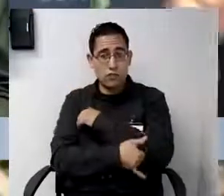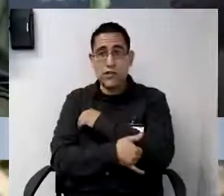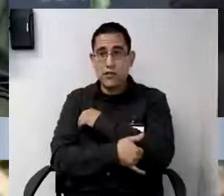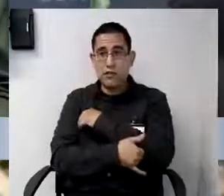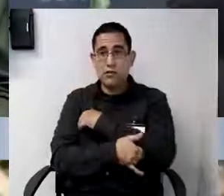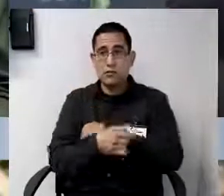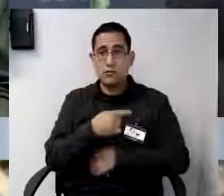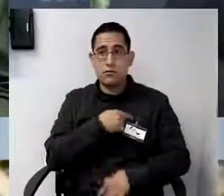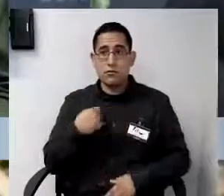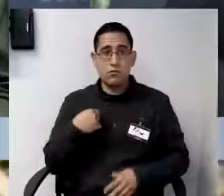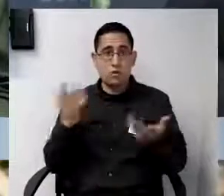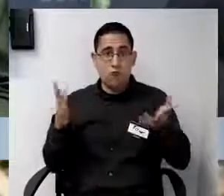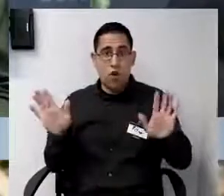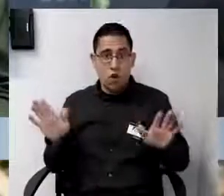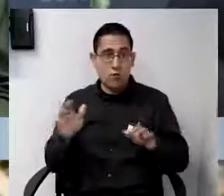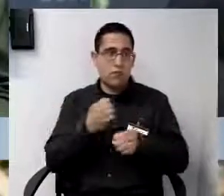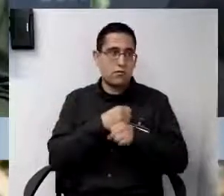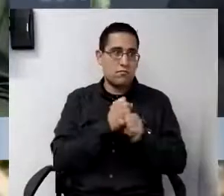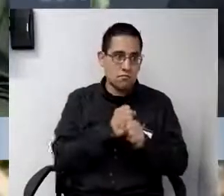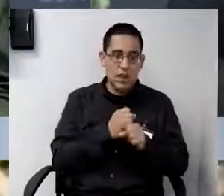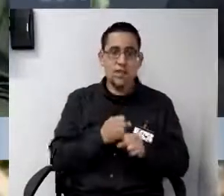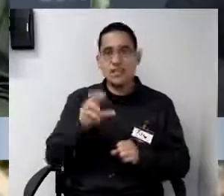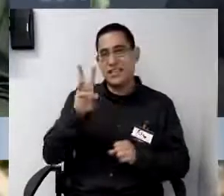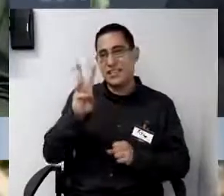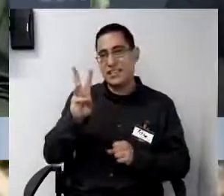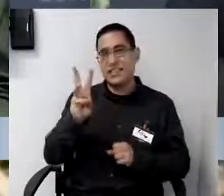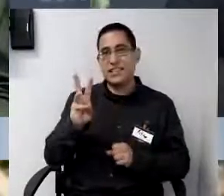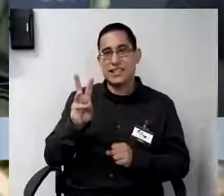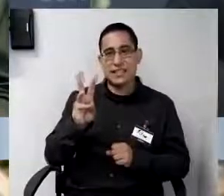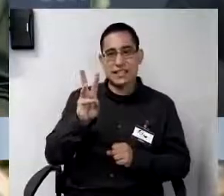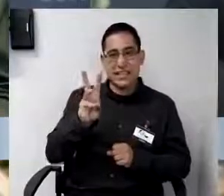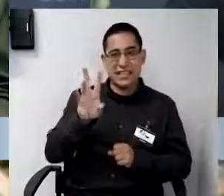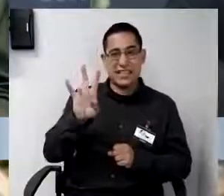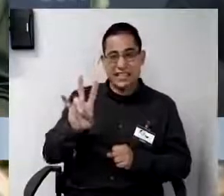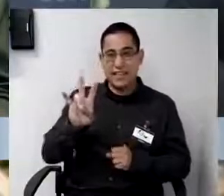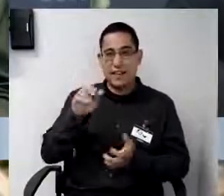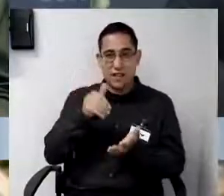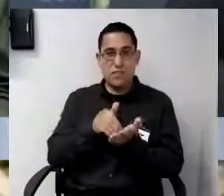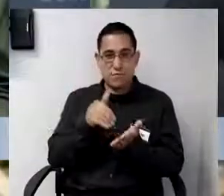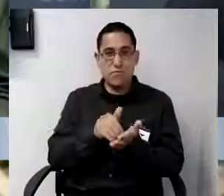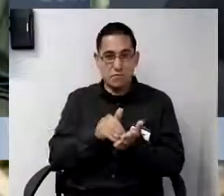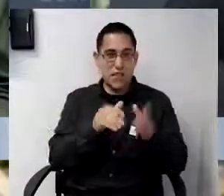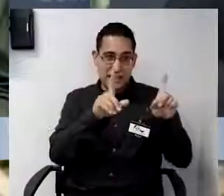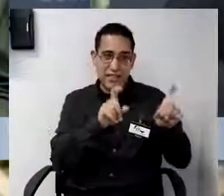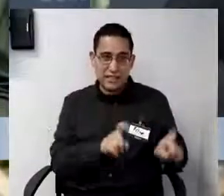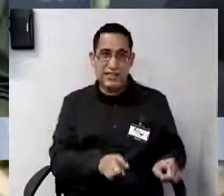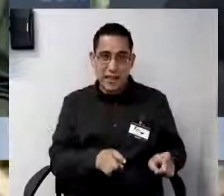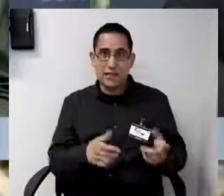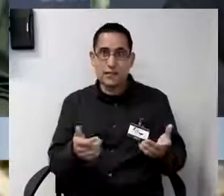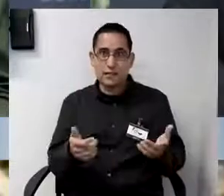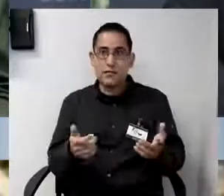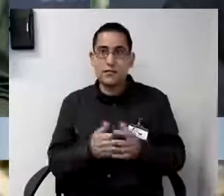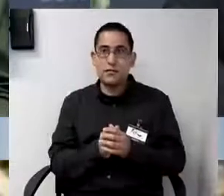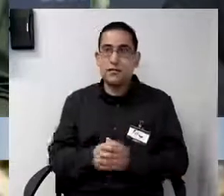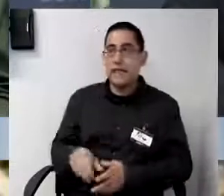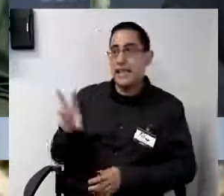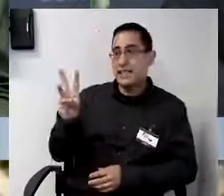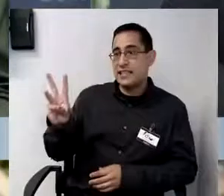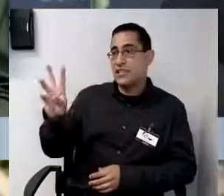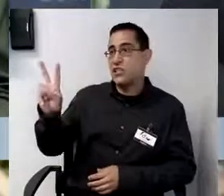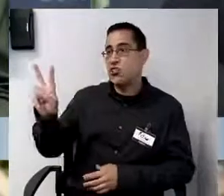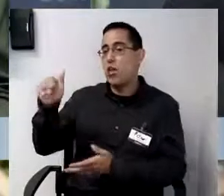performed 6.7 million tests at the state level. We performed just under 62,000 tests at the county